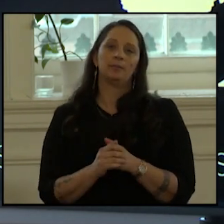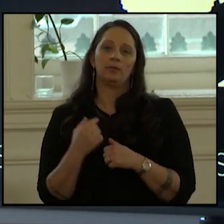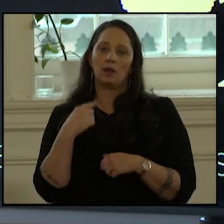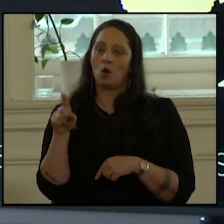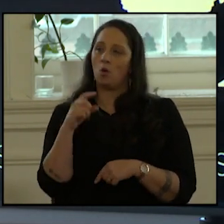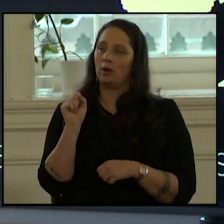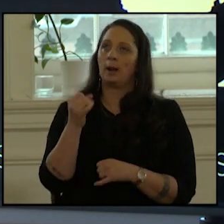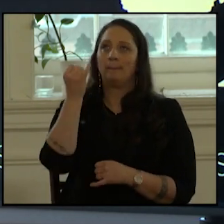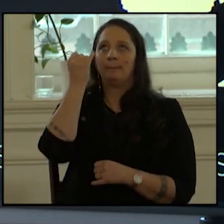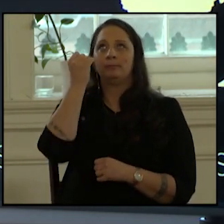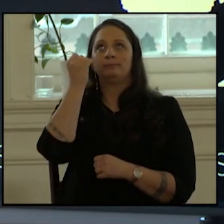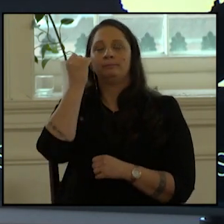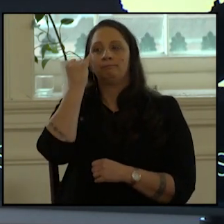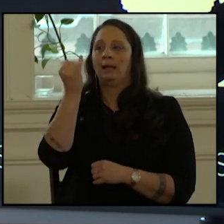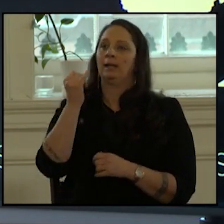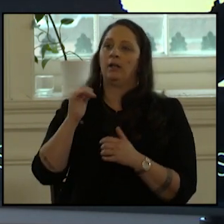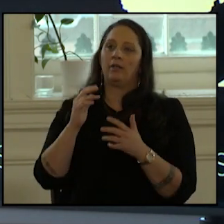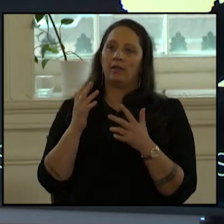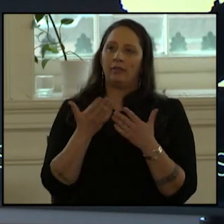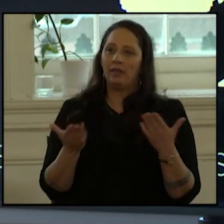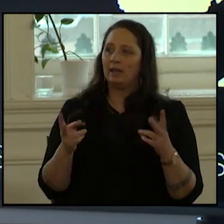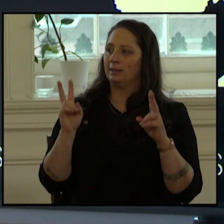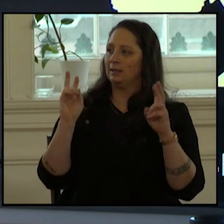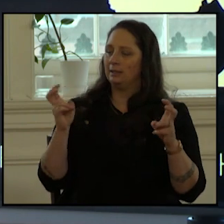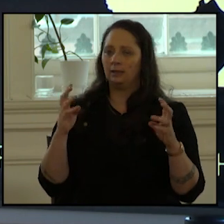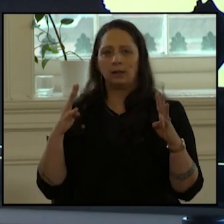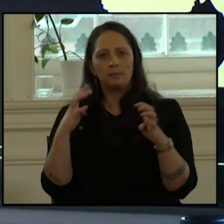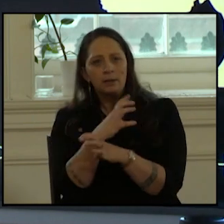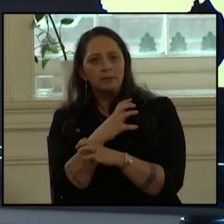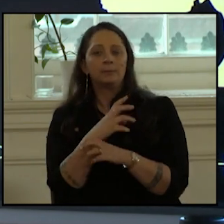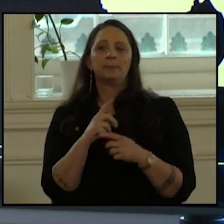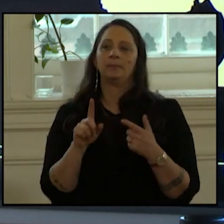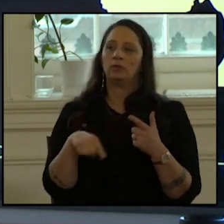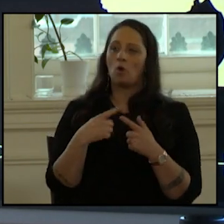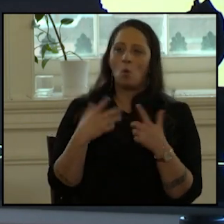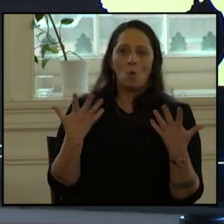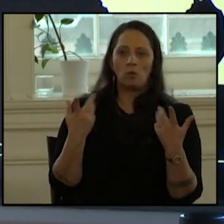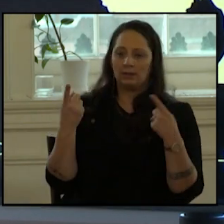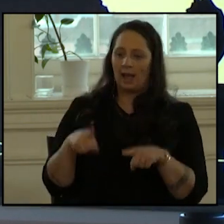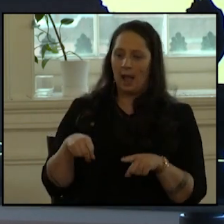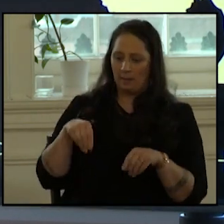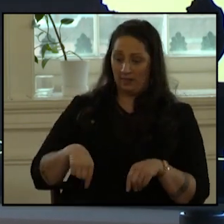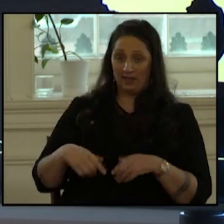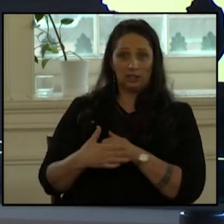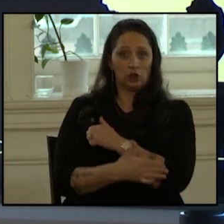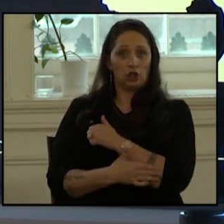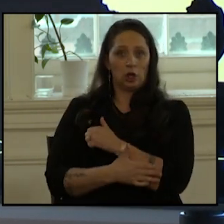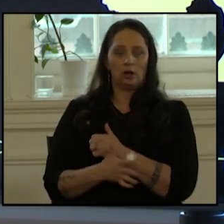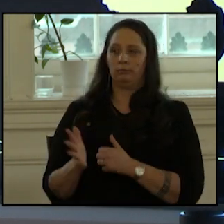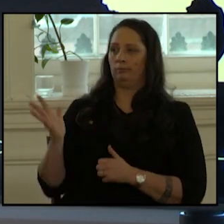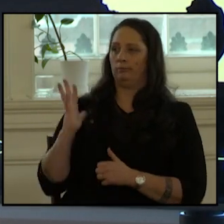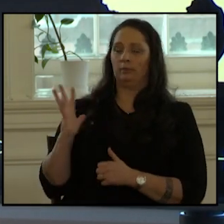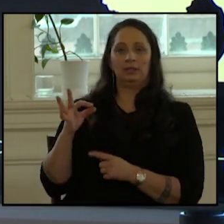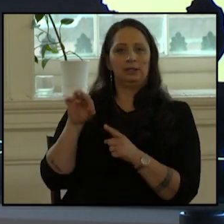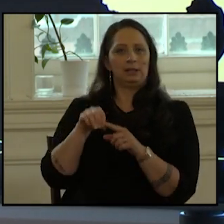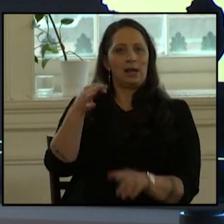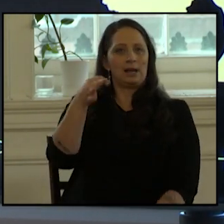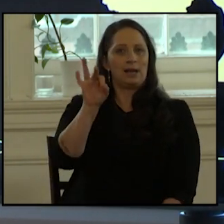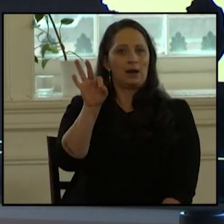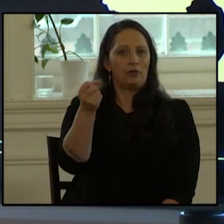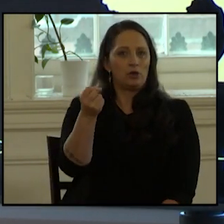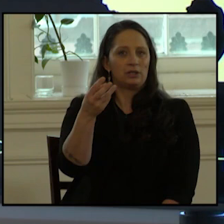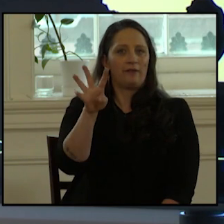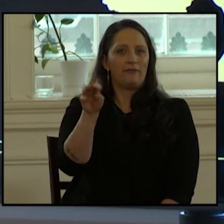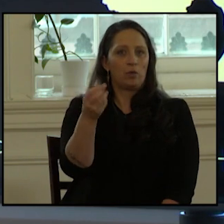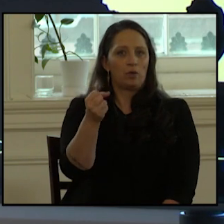only imagine the things, the issues, the complexities of what was going on in this country back in the 1930s and